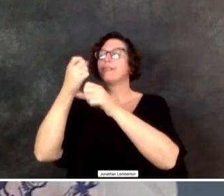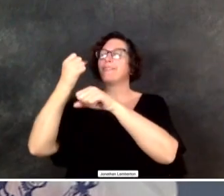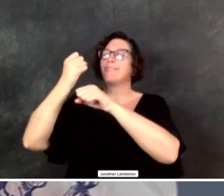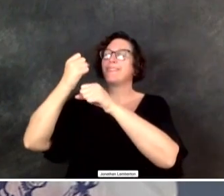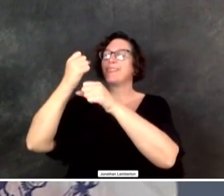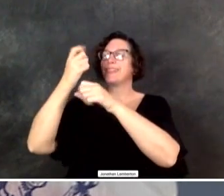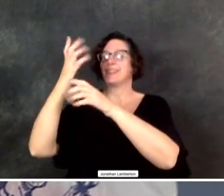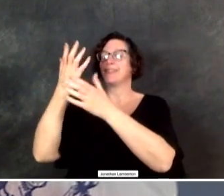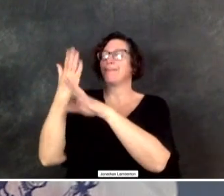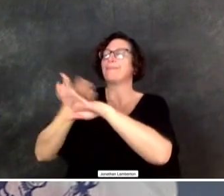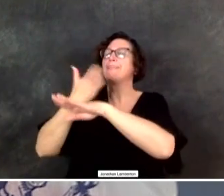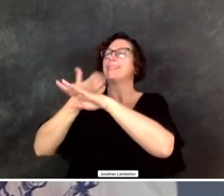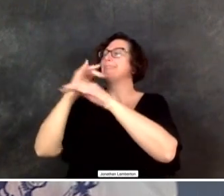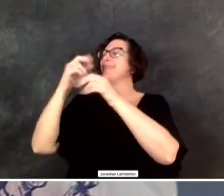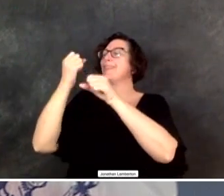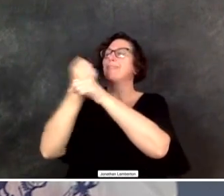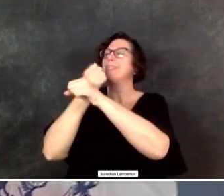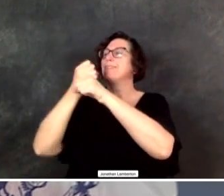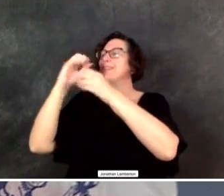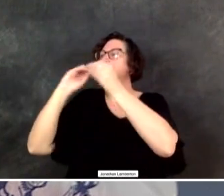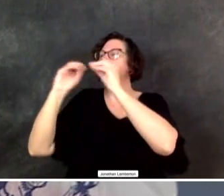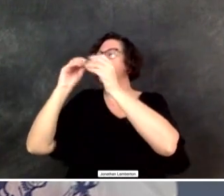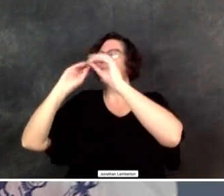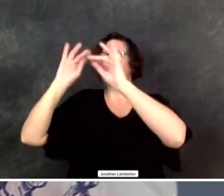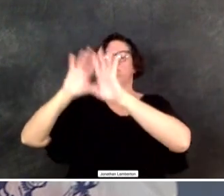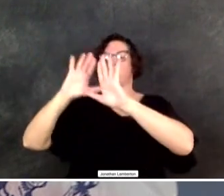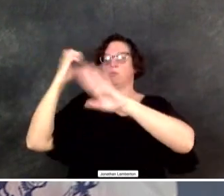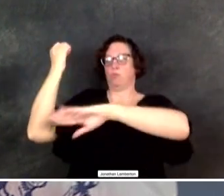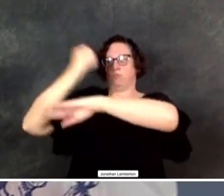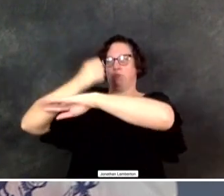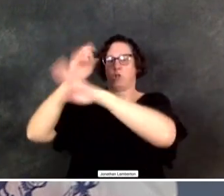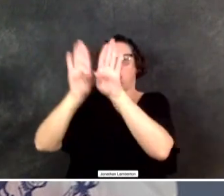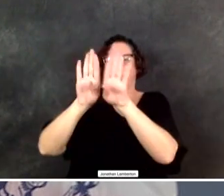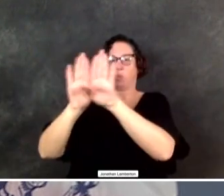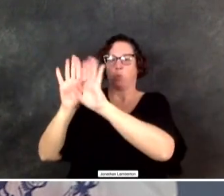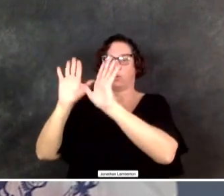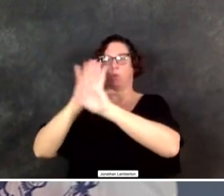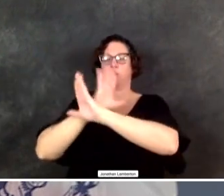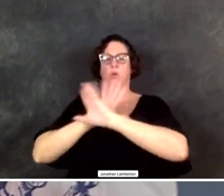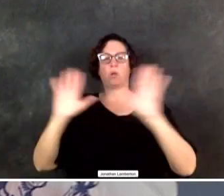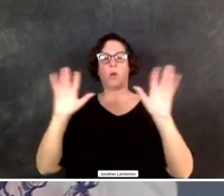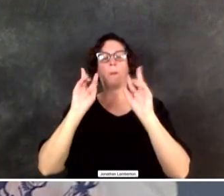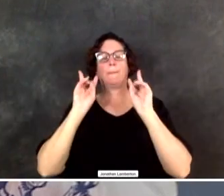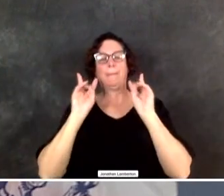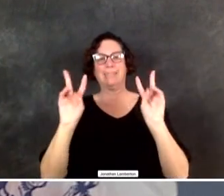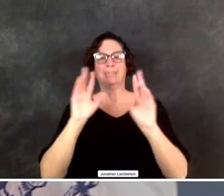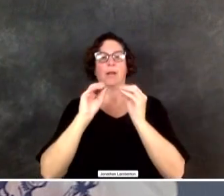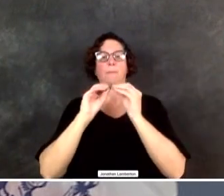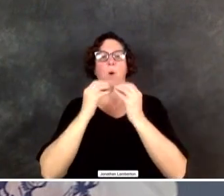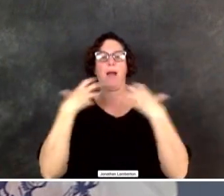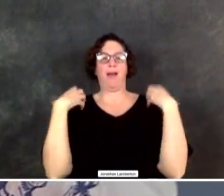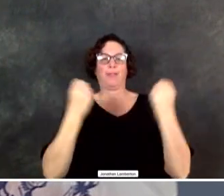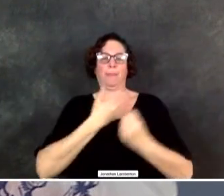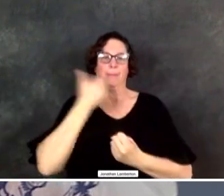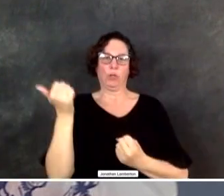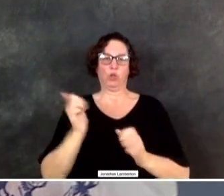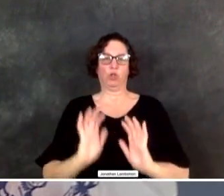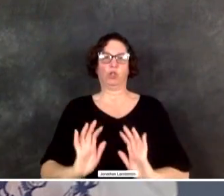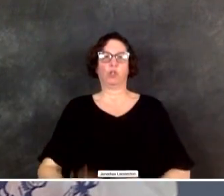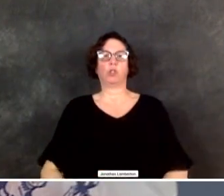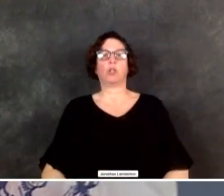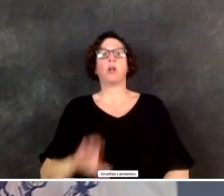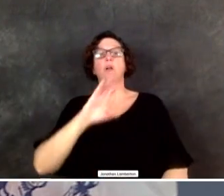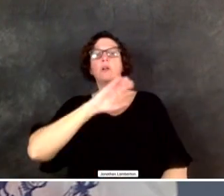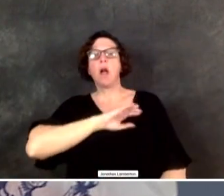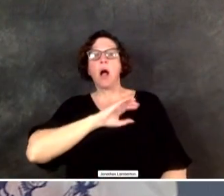job. NYPD is doing it all the time. Grocery stores, pharmacies, streets, parks, you name it. In fact, thank God, as we're seeing